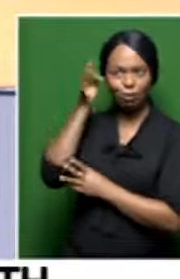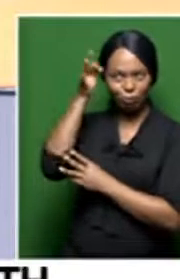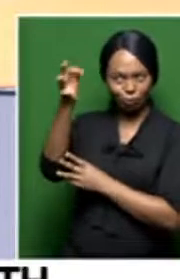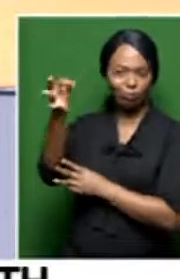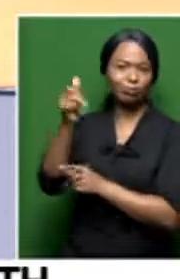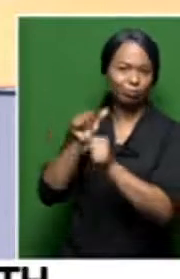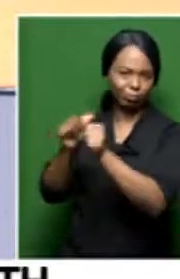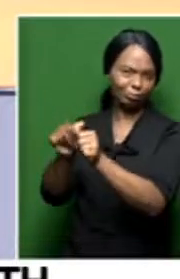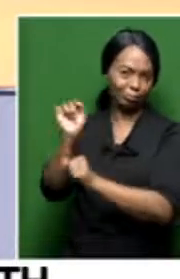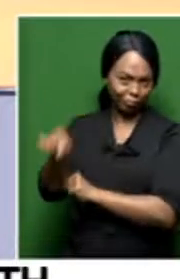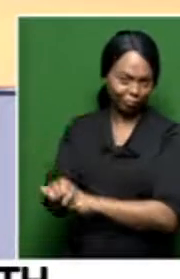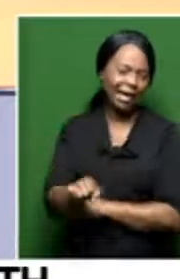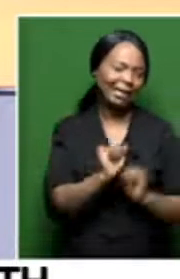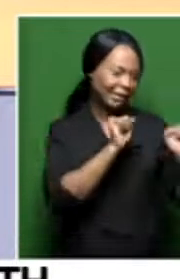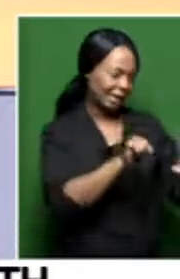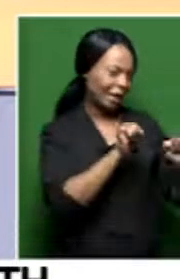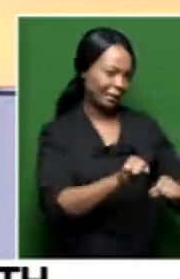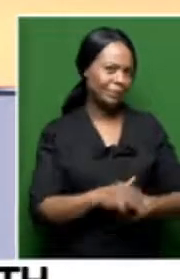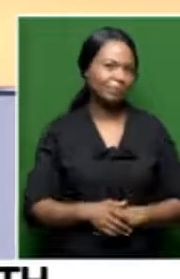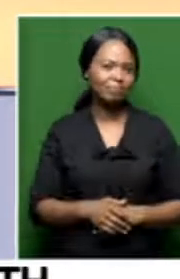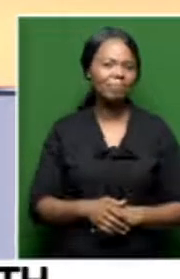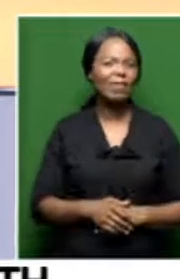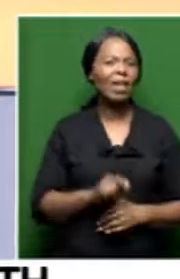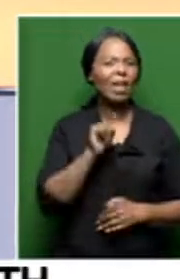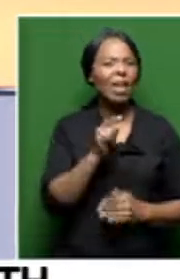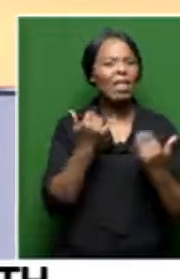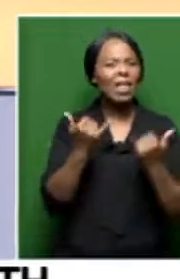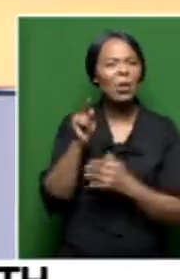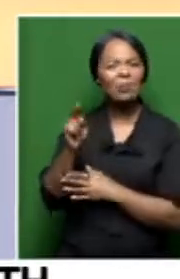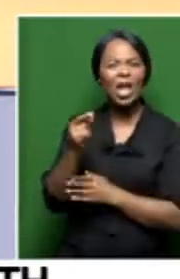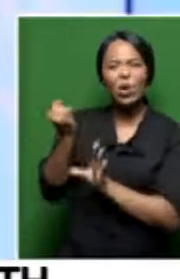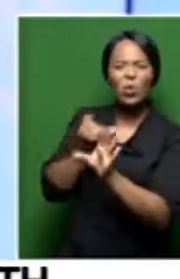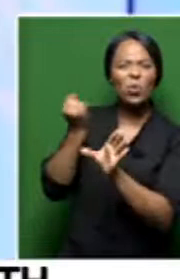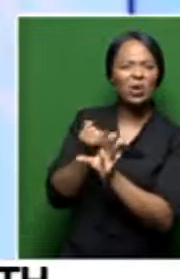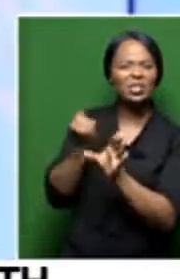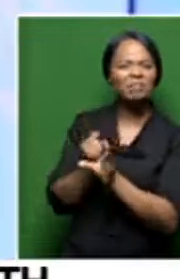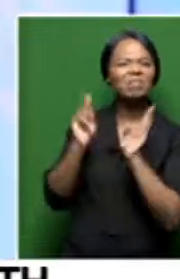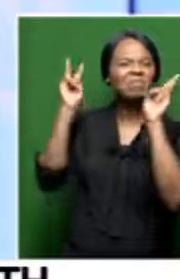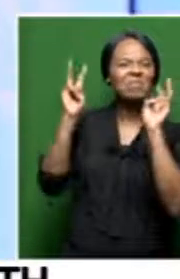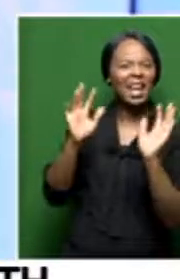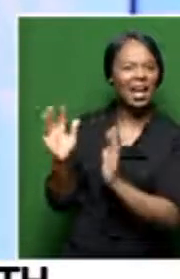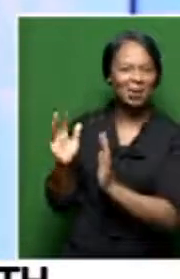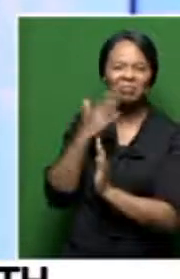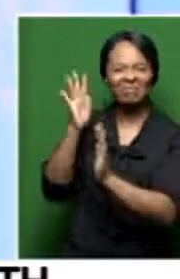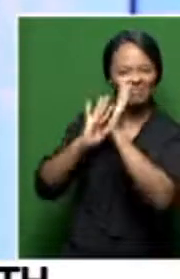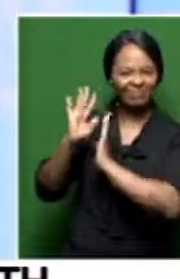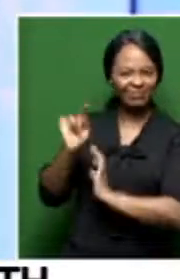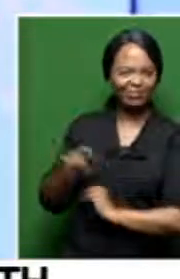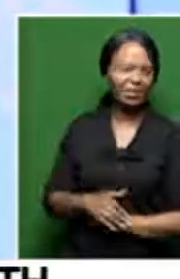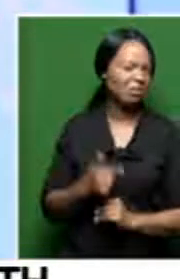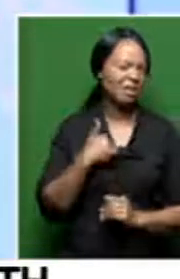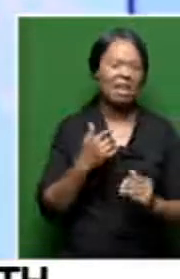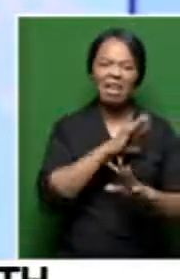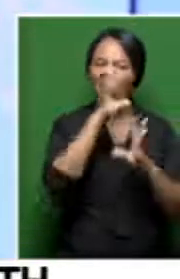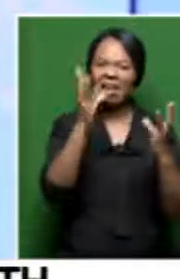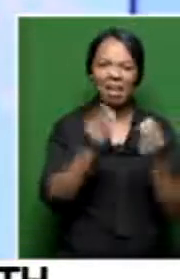Yeah. absolutely. Yeah. Now, to take us through your cooking style, how would you define it? I mean, look, I do a bit of everything.